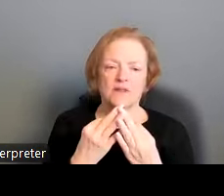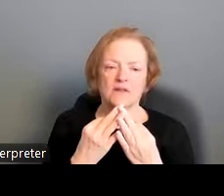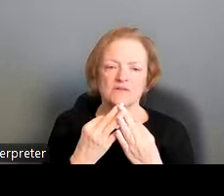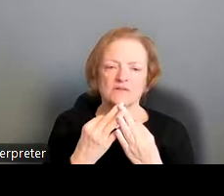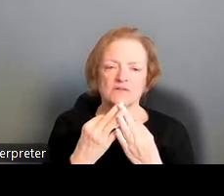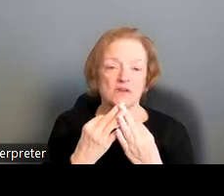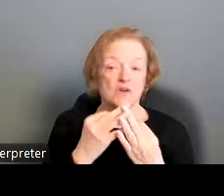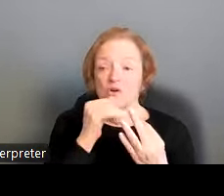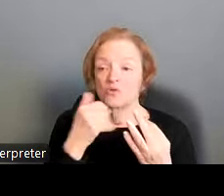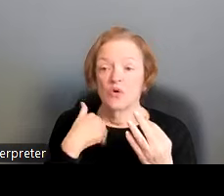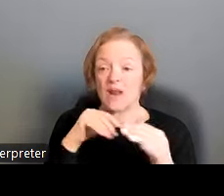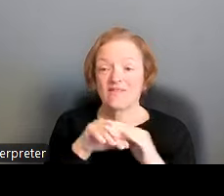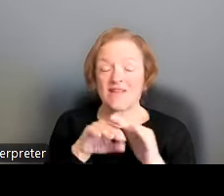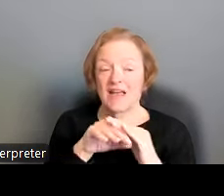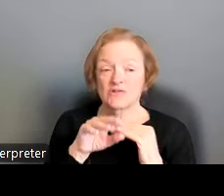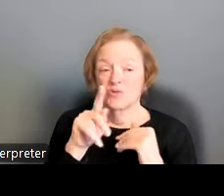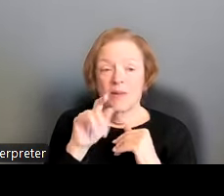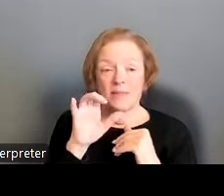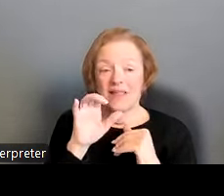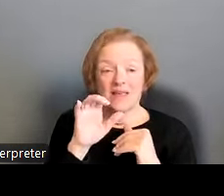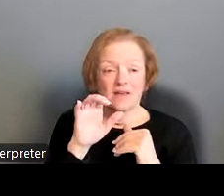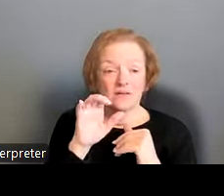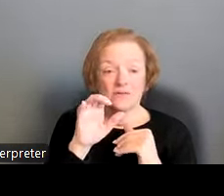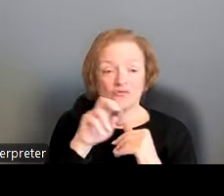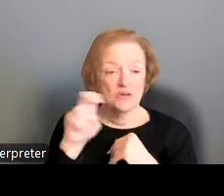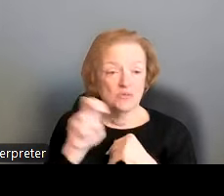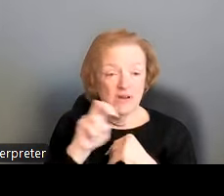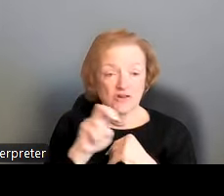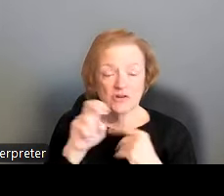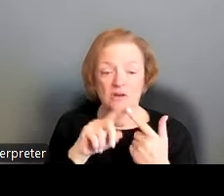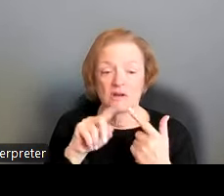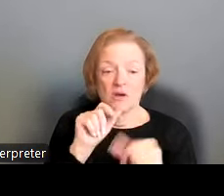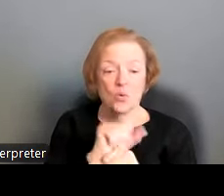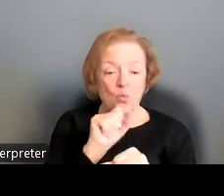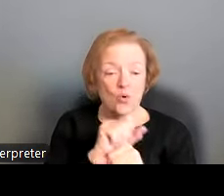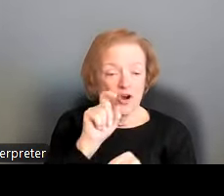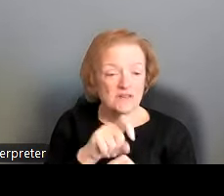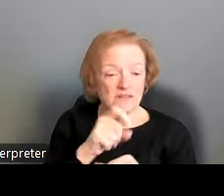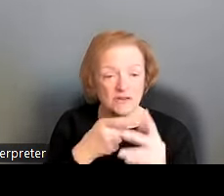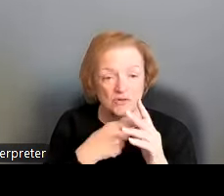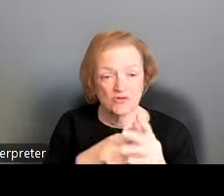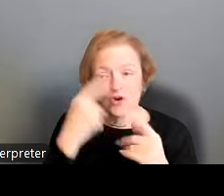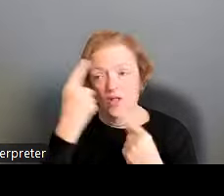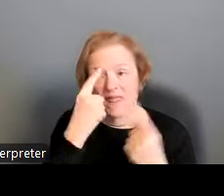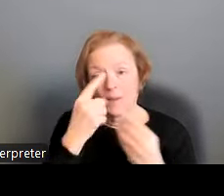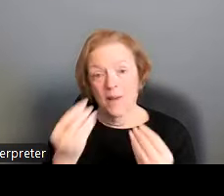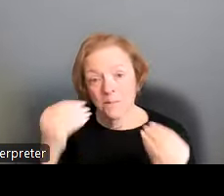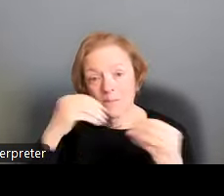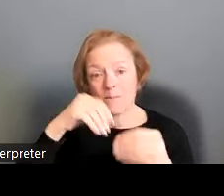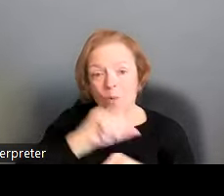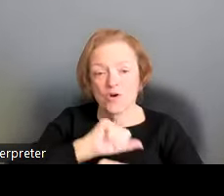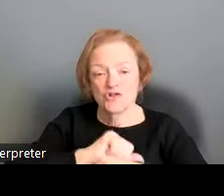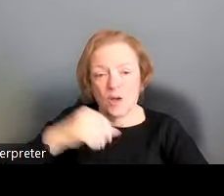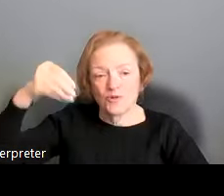have access to public transportation. Workers need to start thinking about additional jobs, and it will take a while for that to percolate